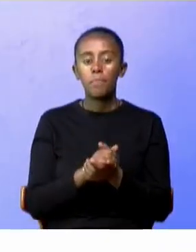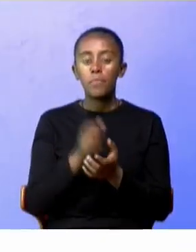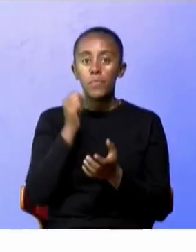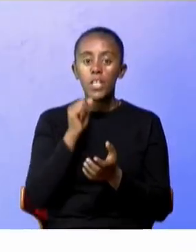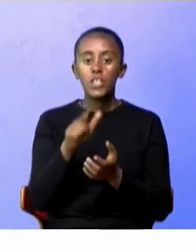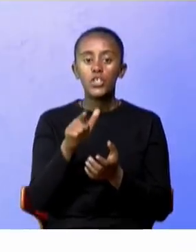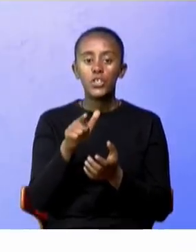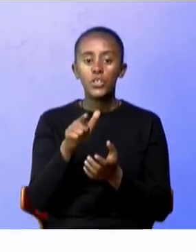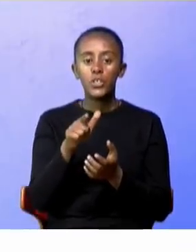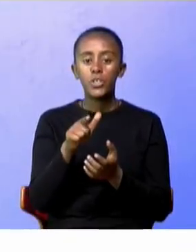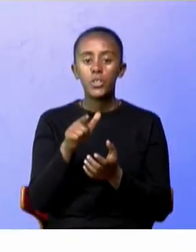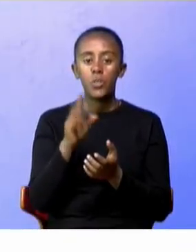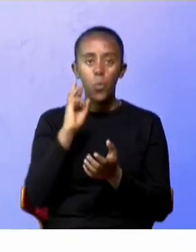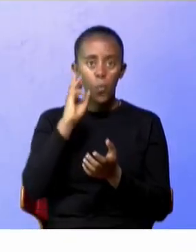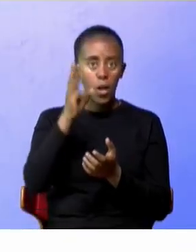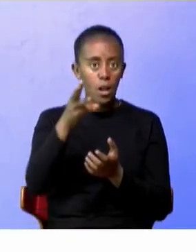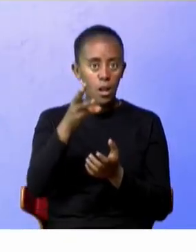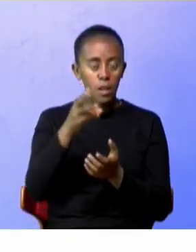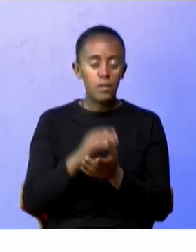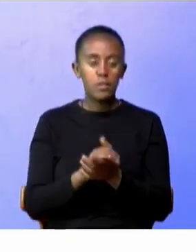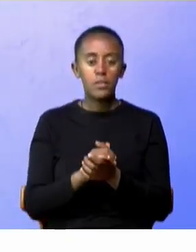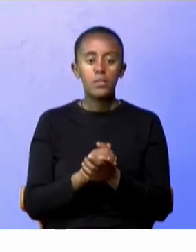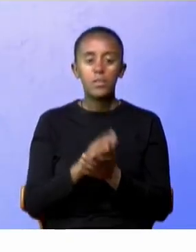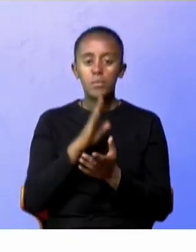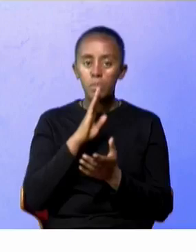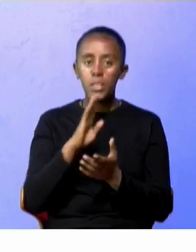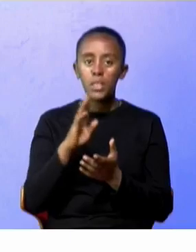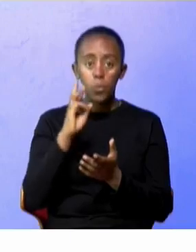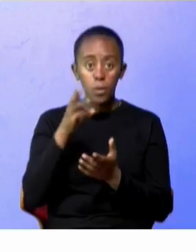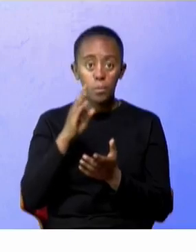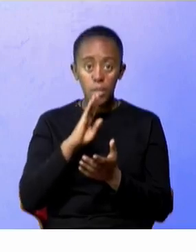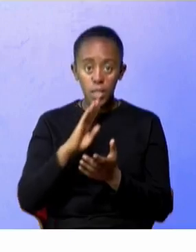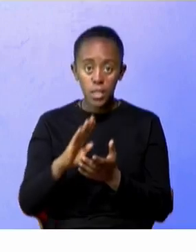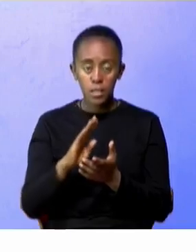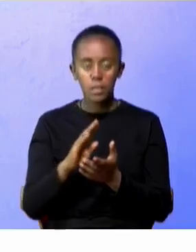she will be reading